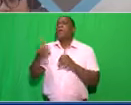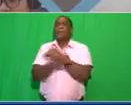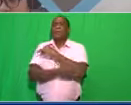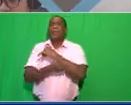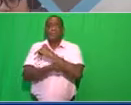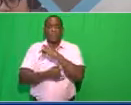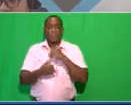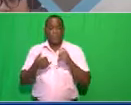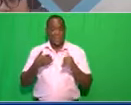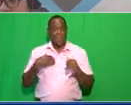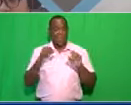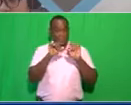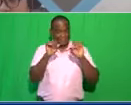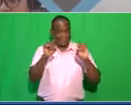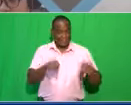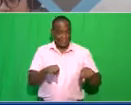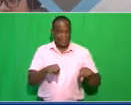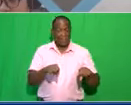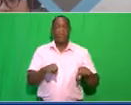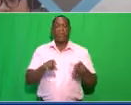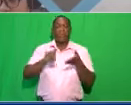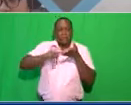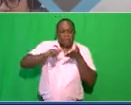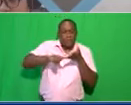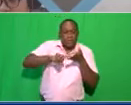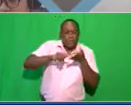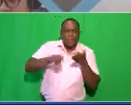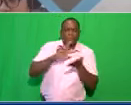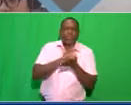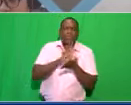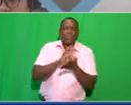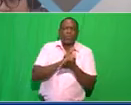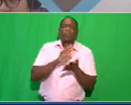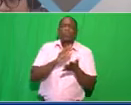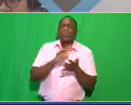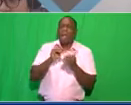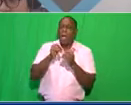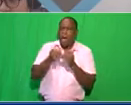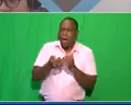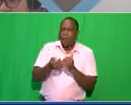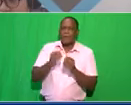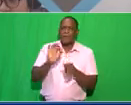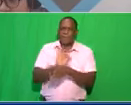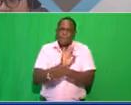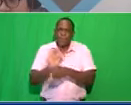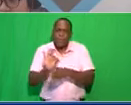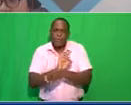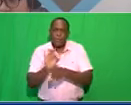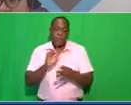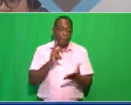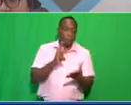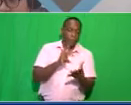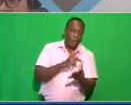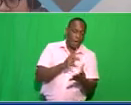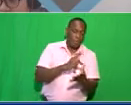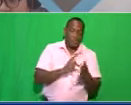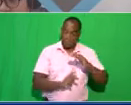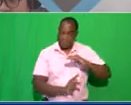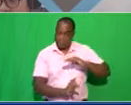performance at the primary and secondary levels. And we have, I have been one of those persons advocating for that for a number of